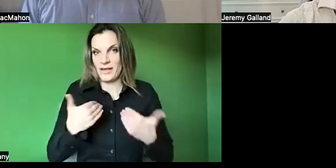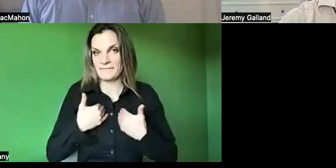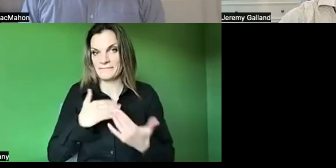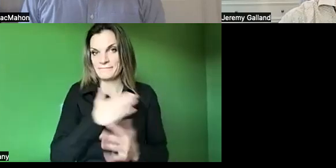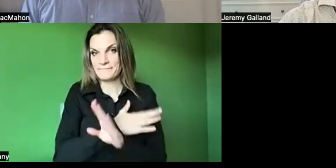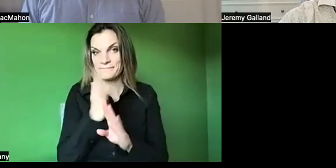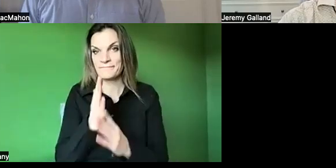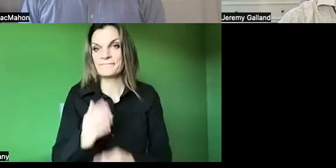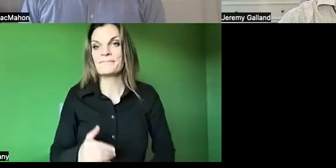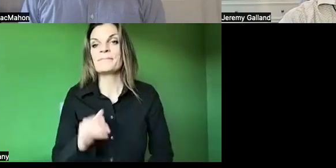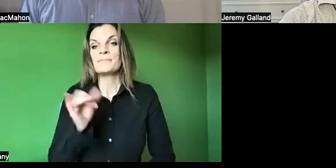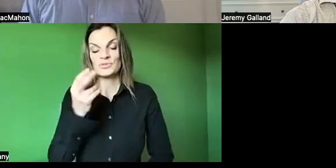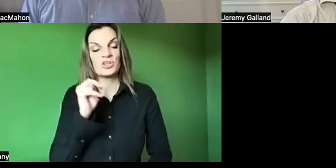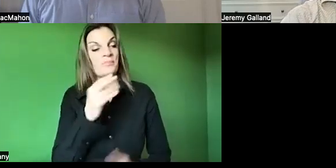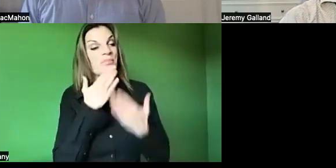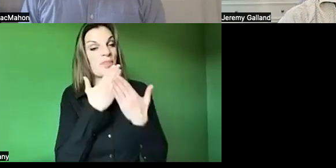Okay, thank you very much.